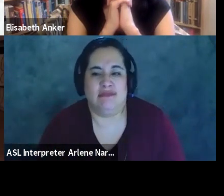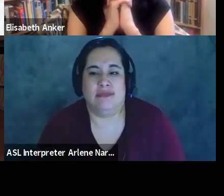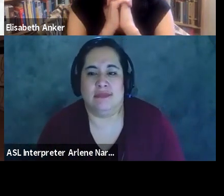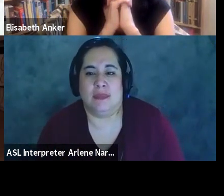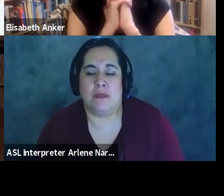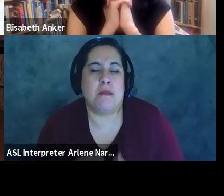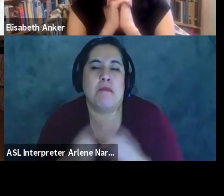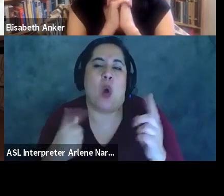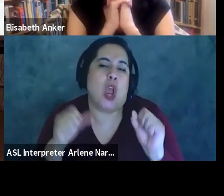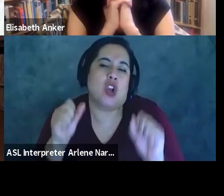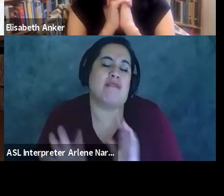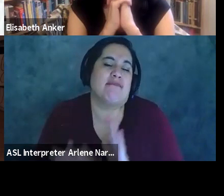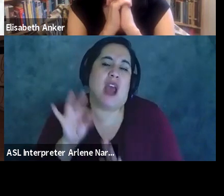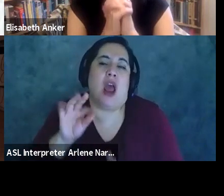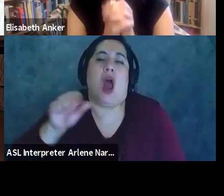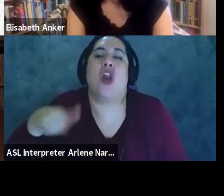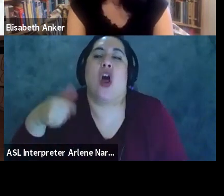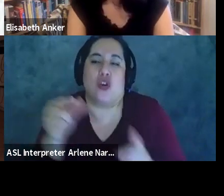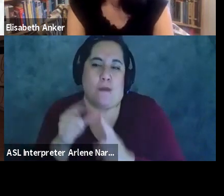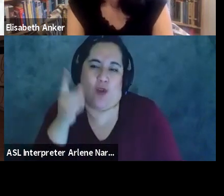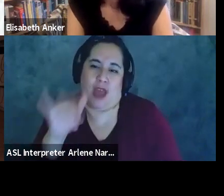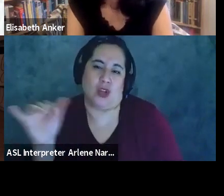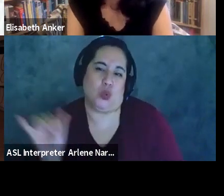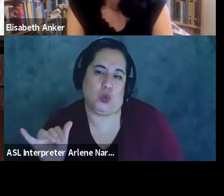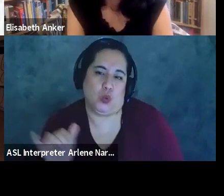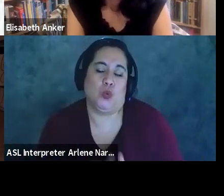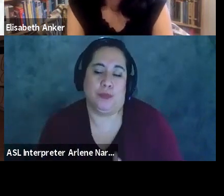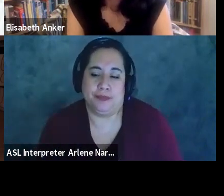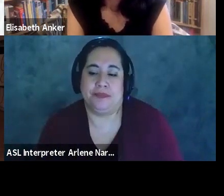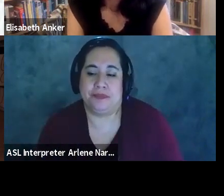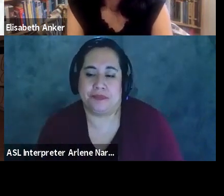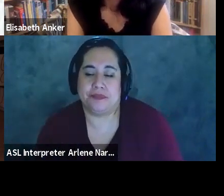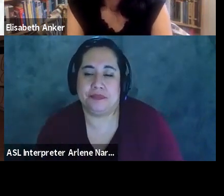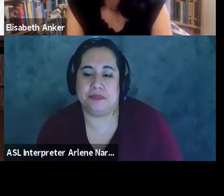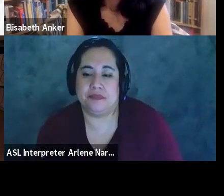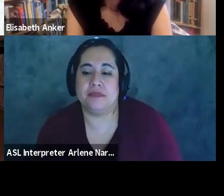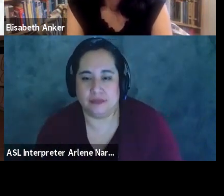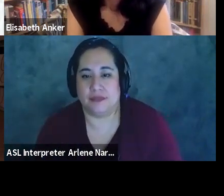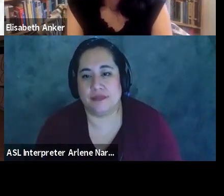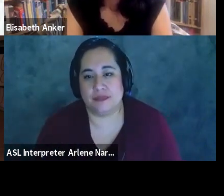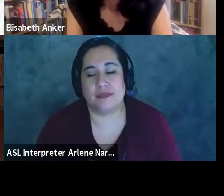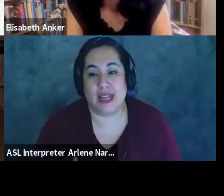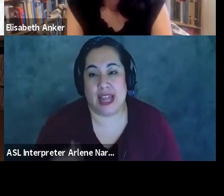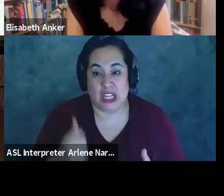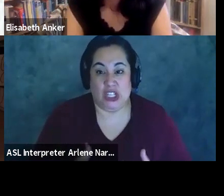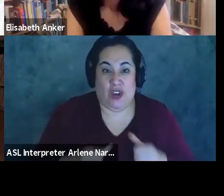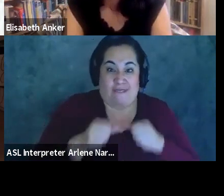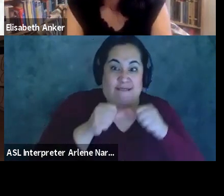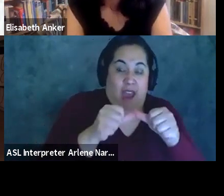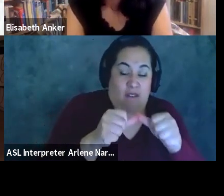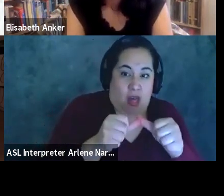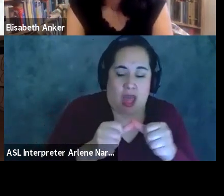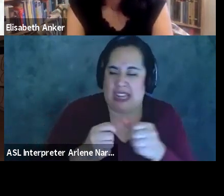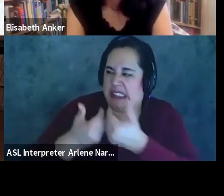But we could find another term for that. I think survivalism and separatism